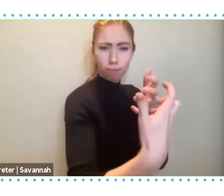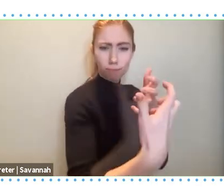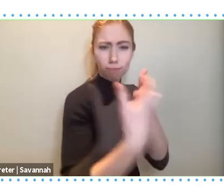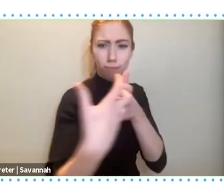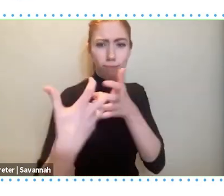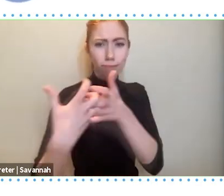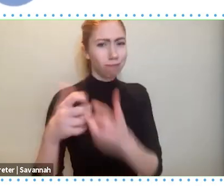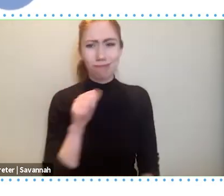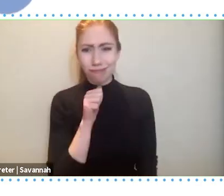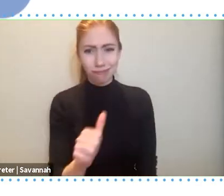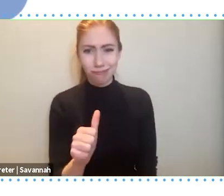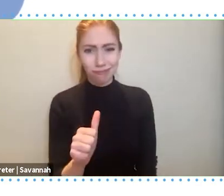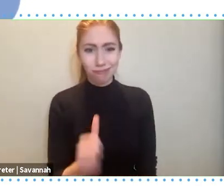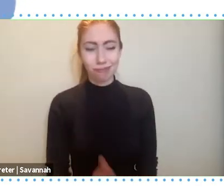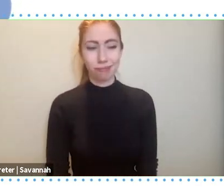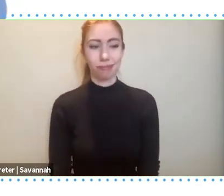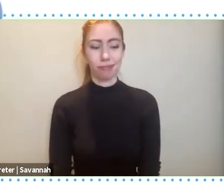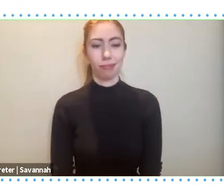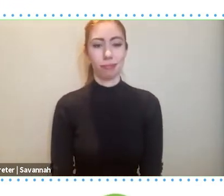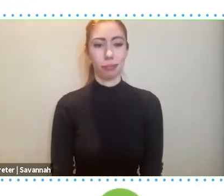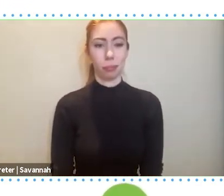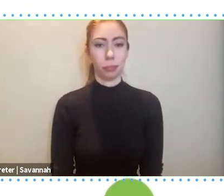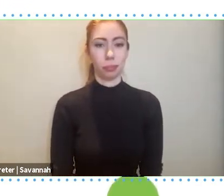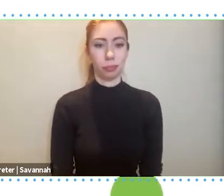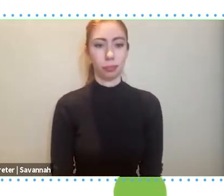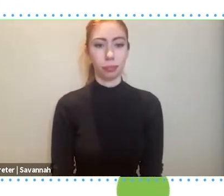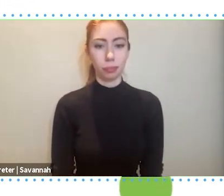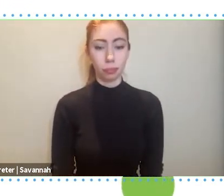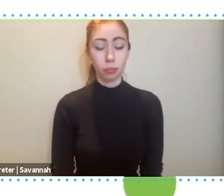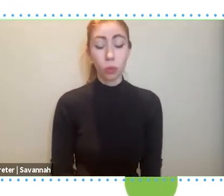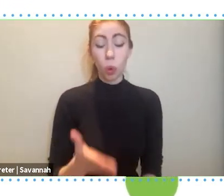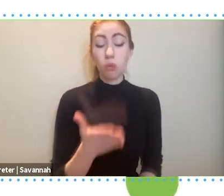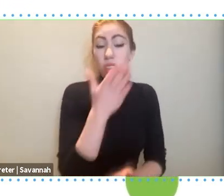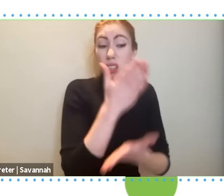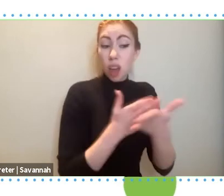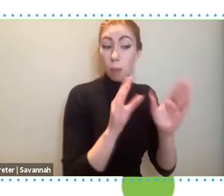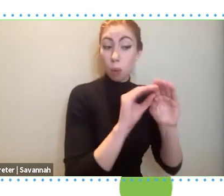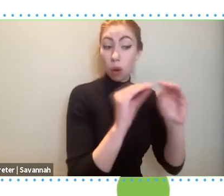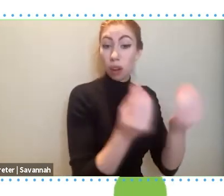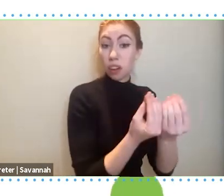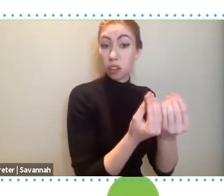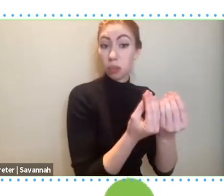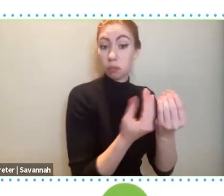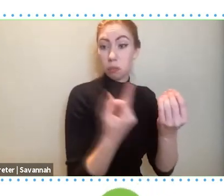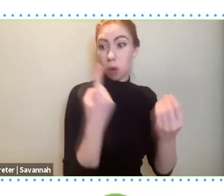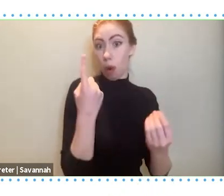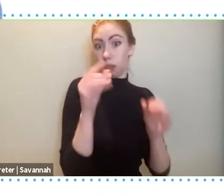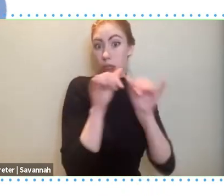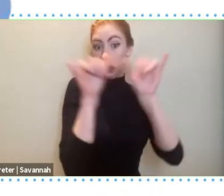think of models as being more appropriate for some types of organizations than others.